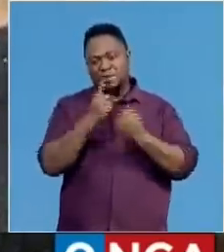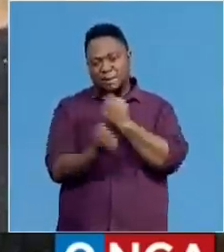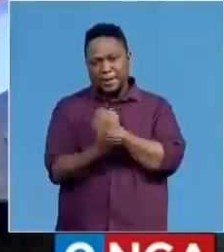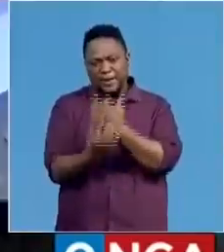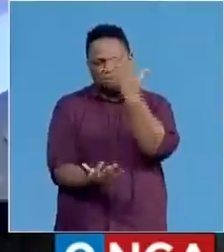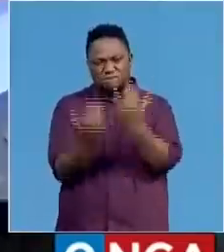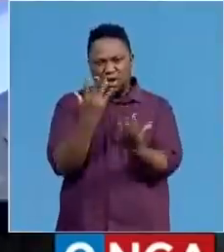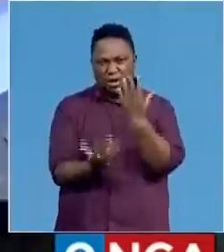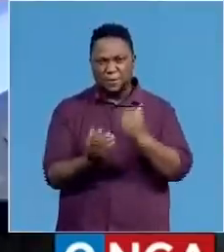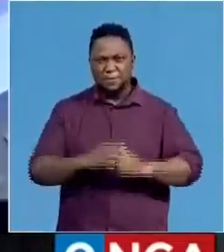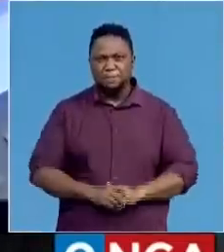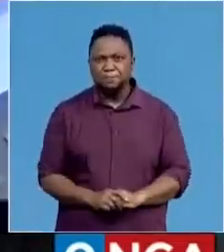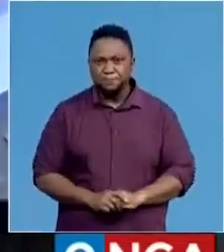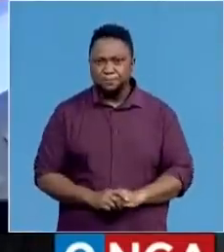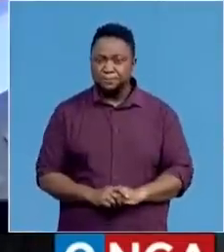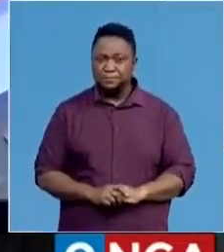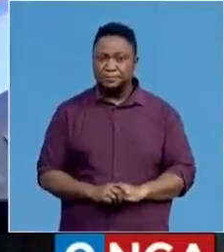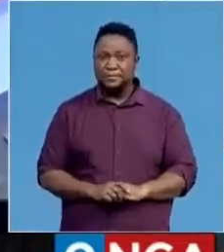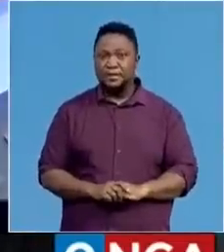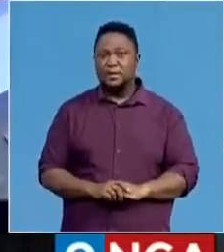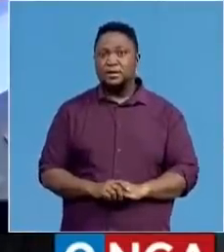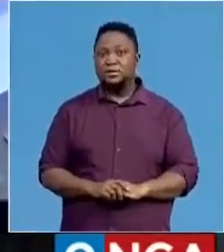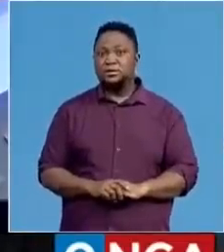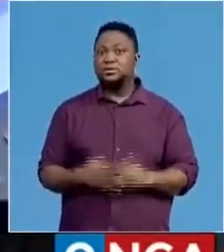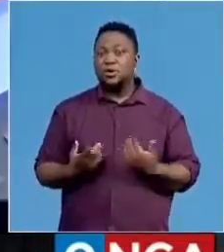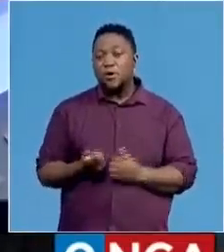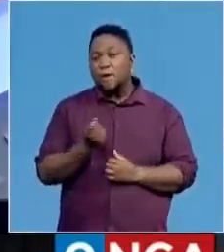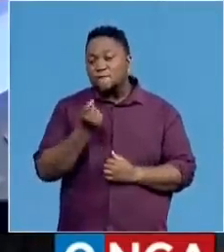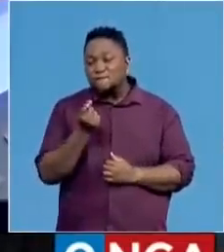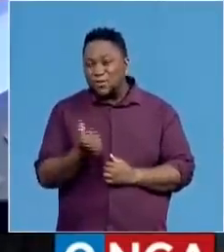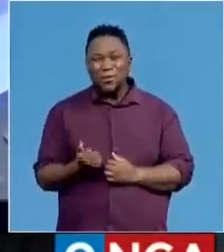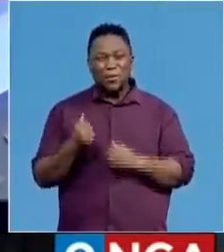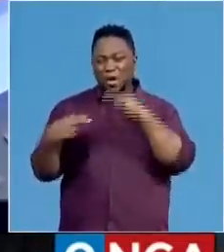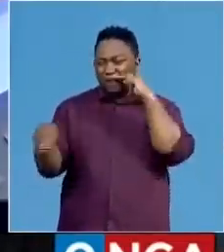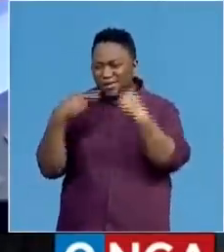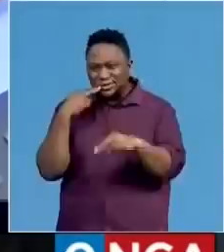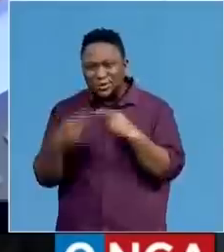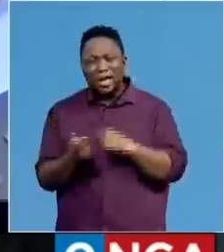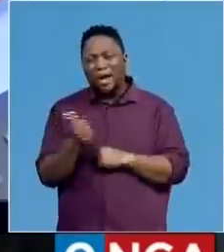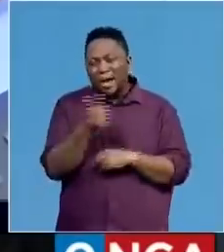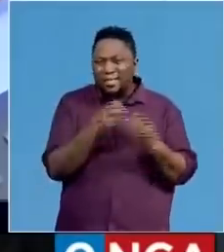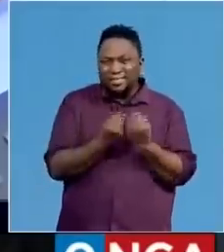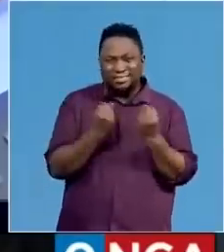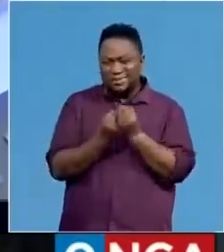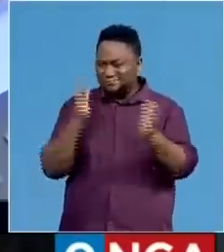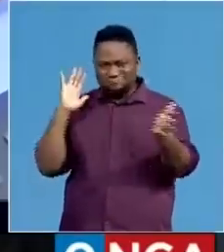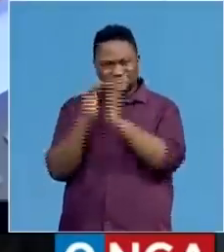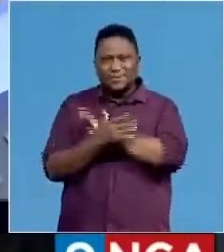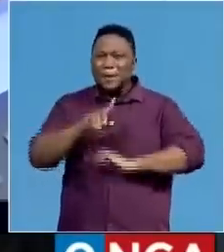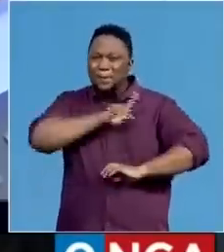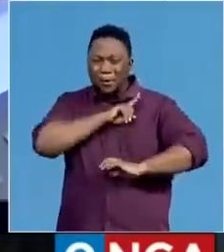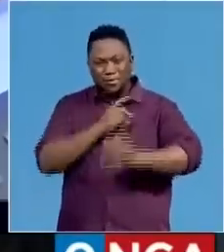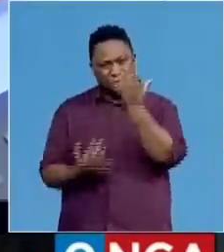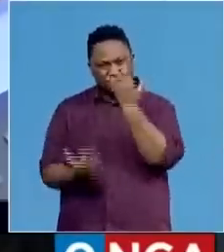us. And we're staying with that developing story because a number of establishments have already been gutted by the blaze as it made its way up Cape